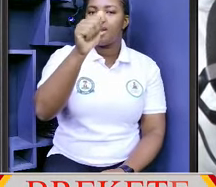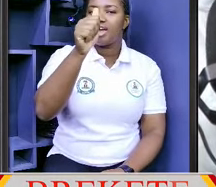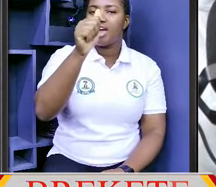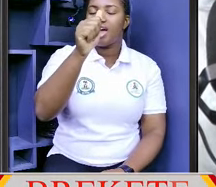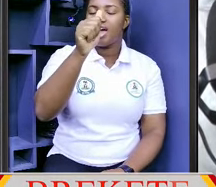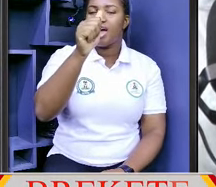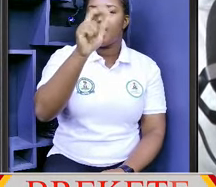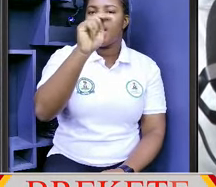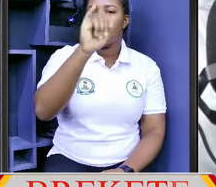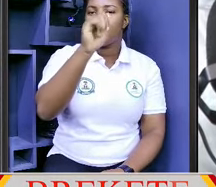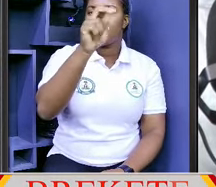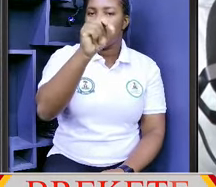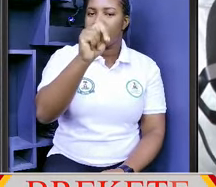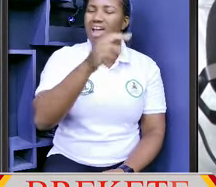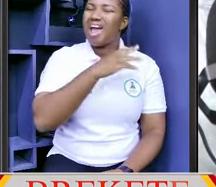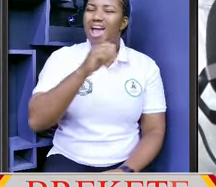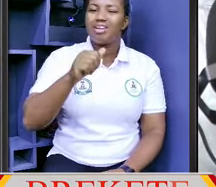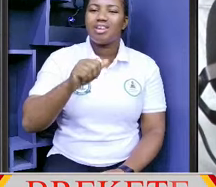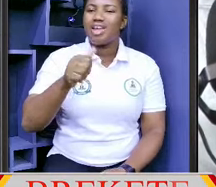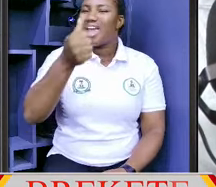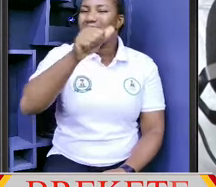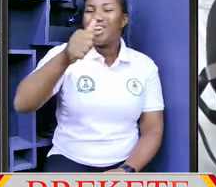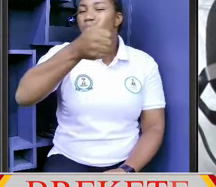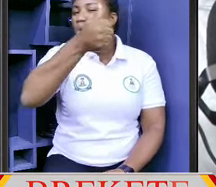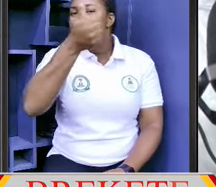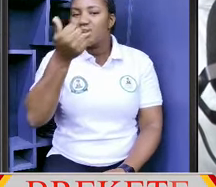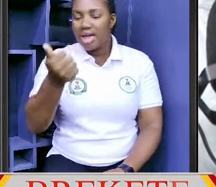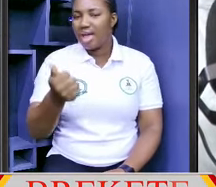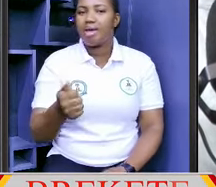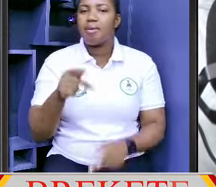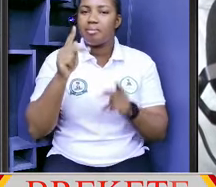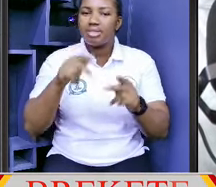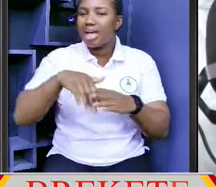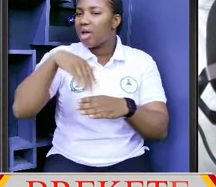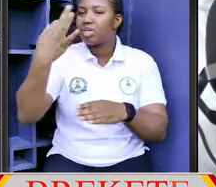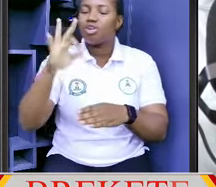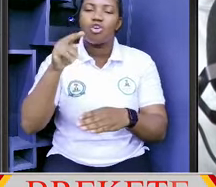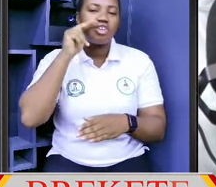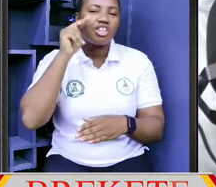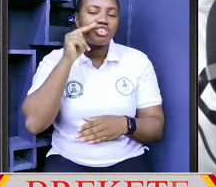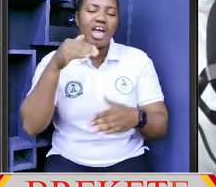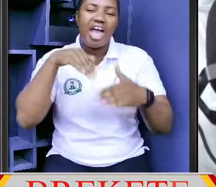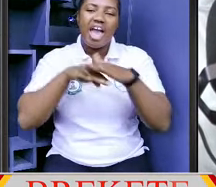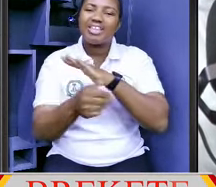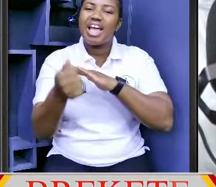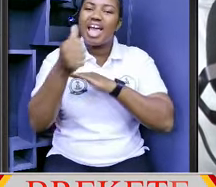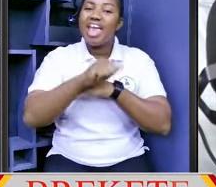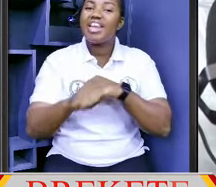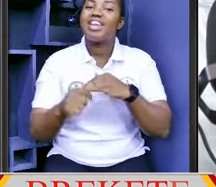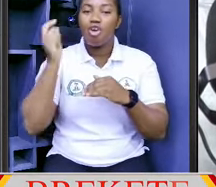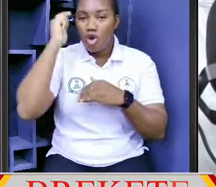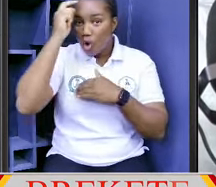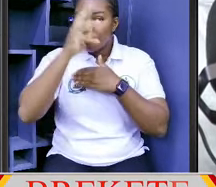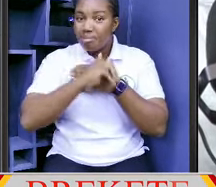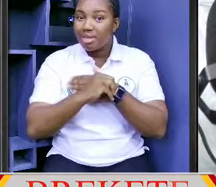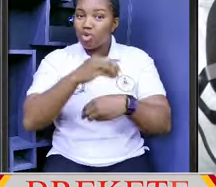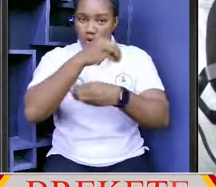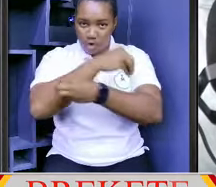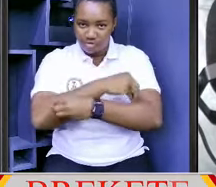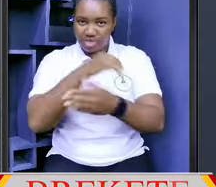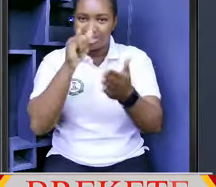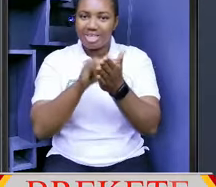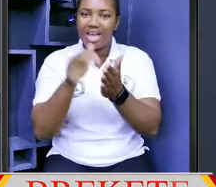foreigner. Make una enter any government office within they do